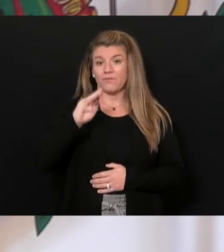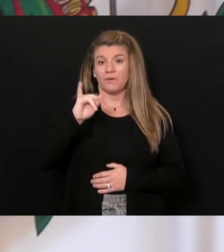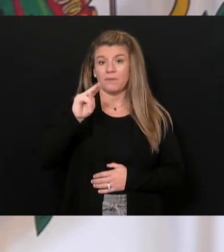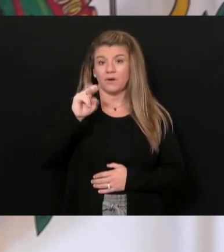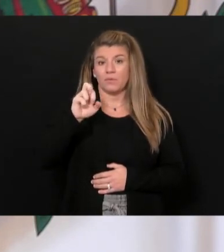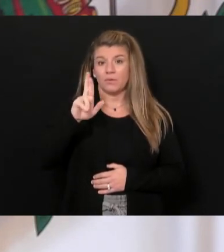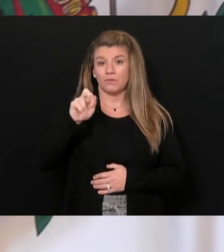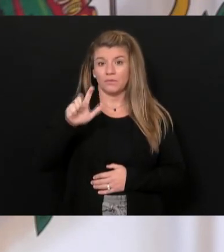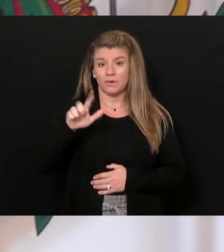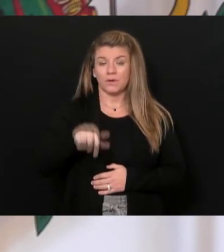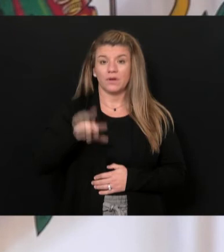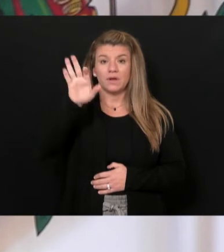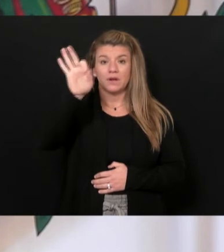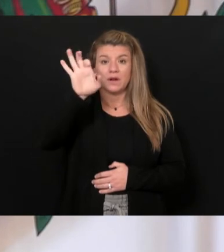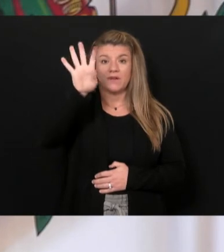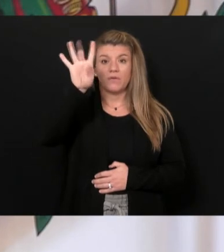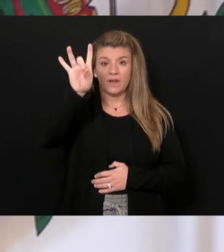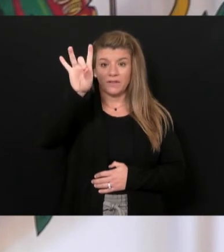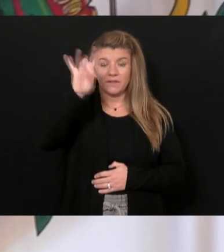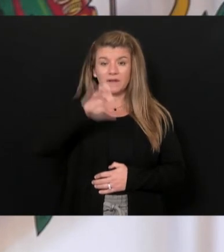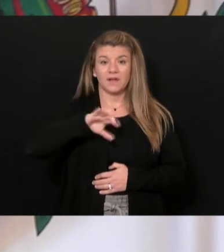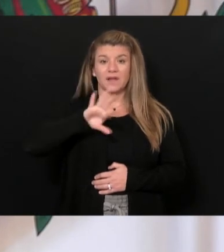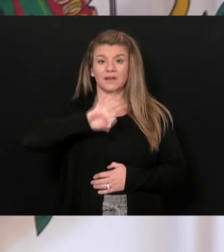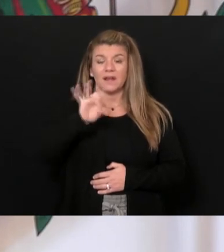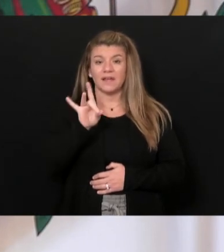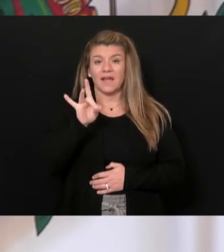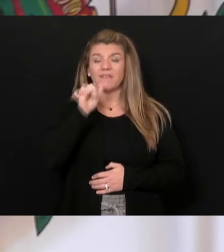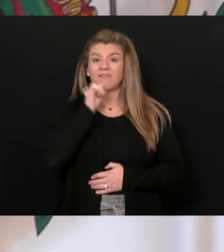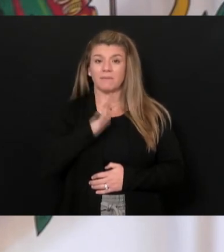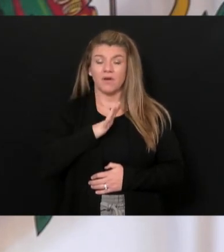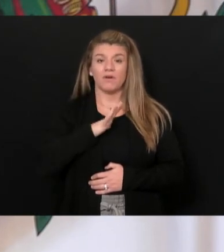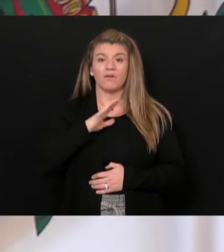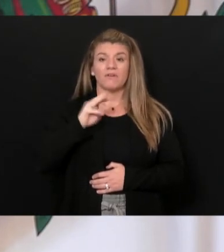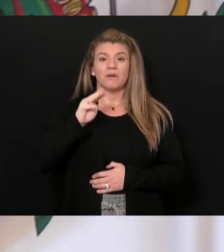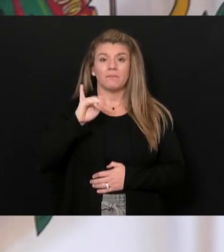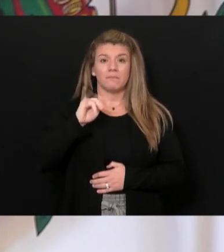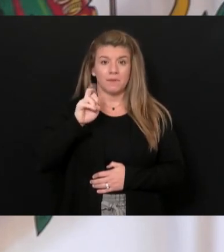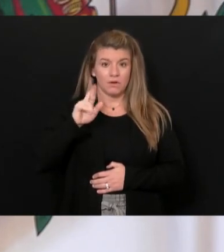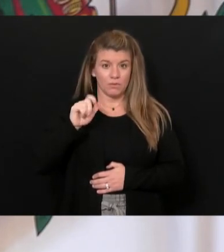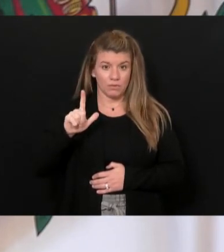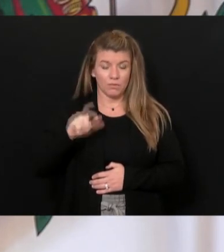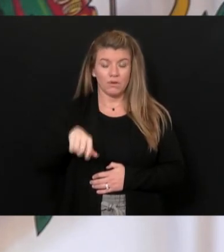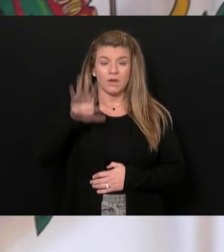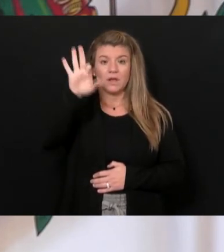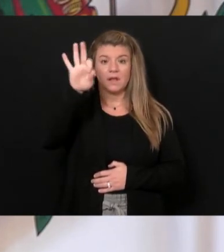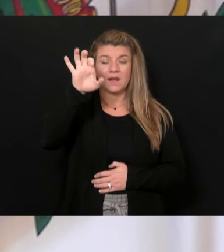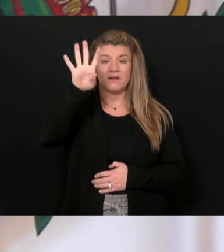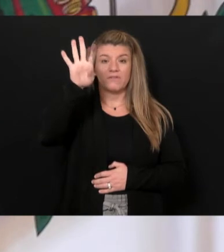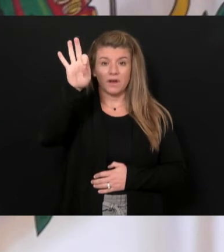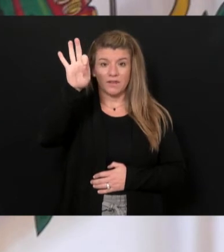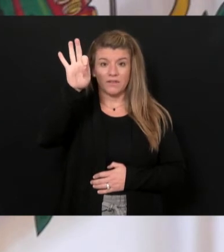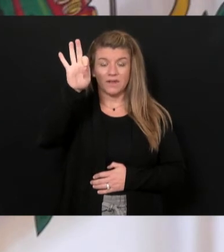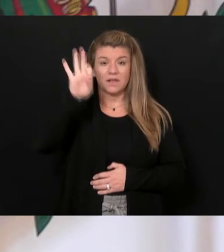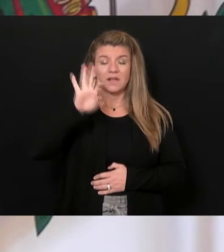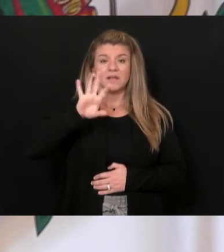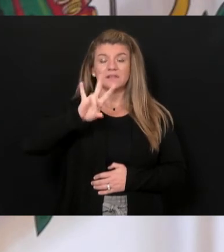County. Our 948th death, a 98-year-old female from Mineral County. Our 949th